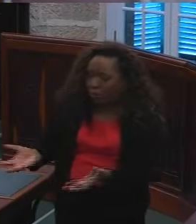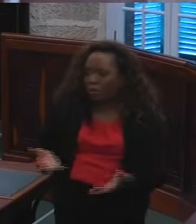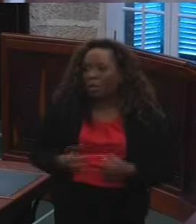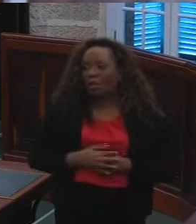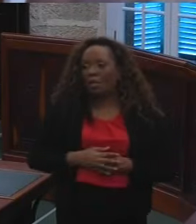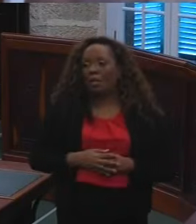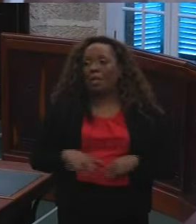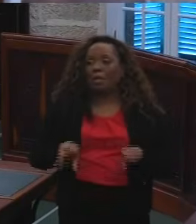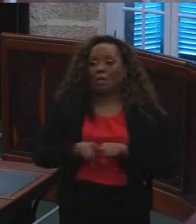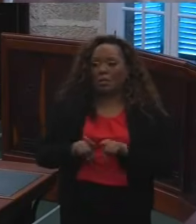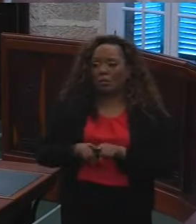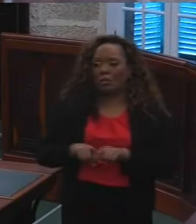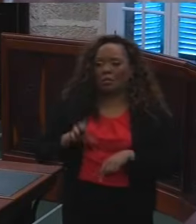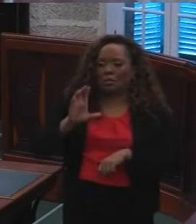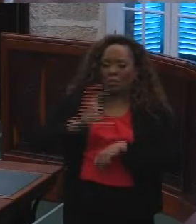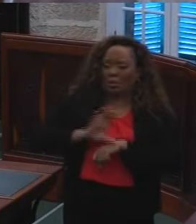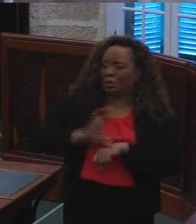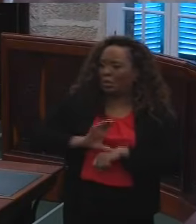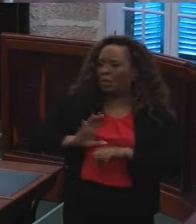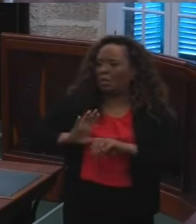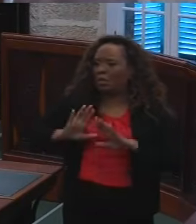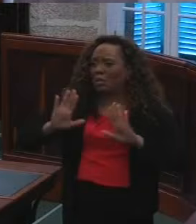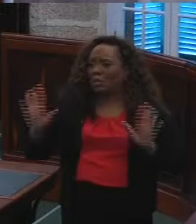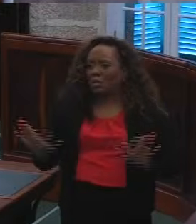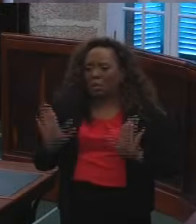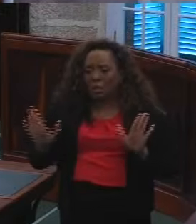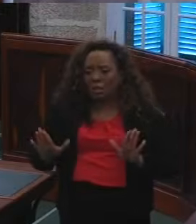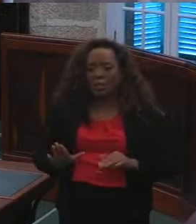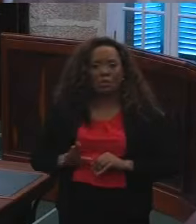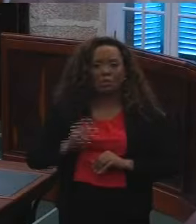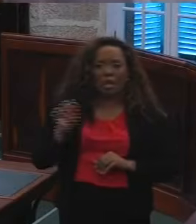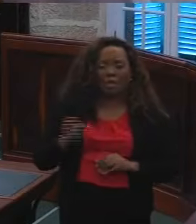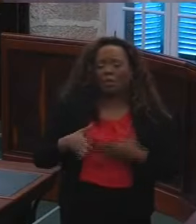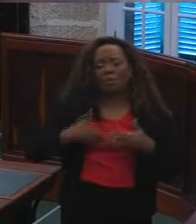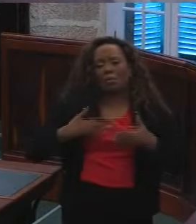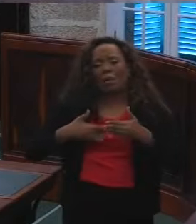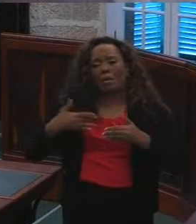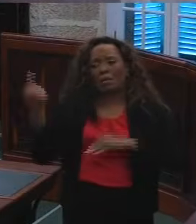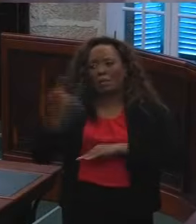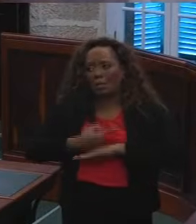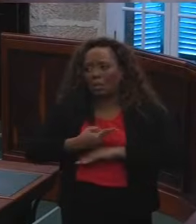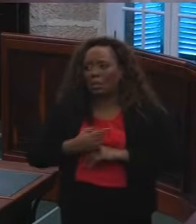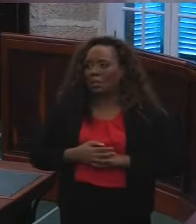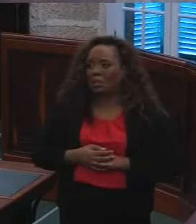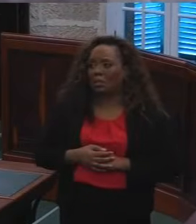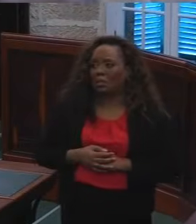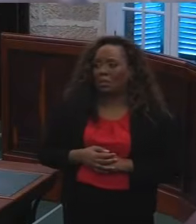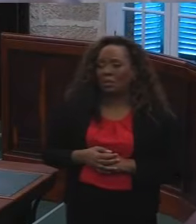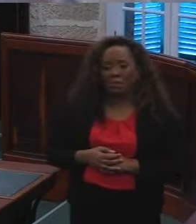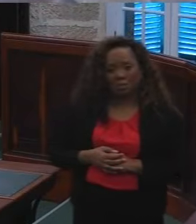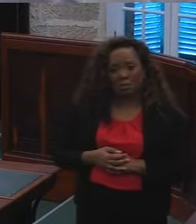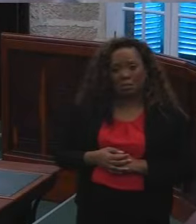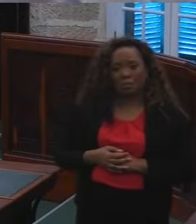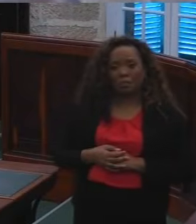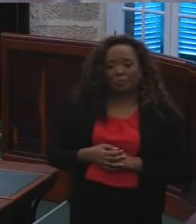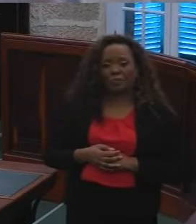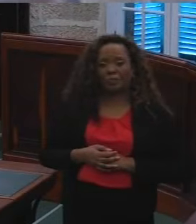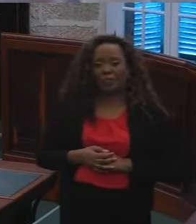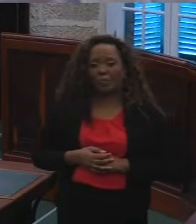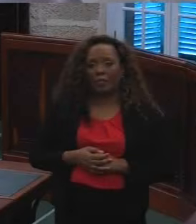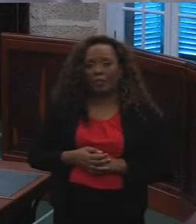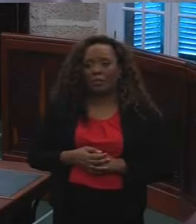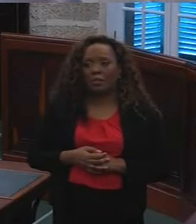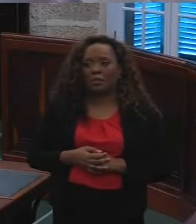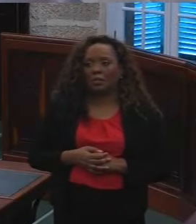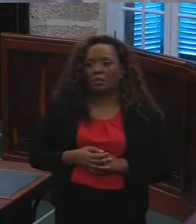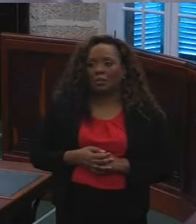church and Sunday school on Sundays or Saturdays or whatever day you recognize as your religious day, that personal